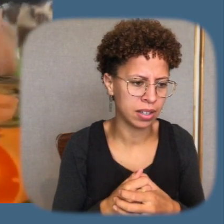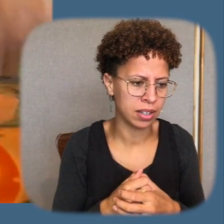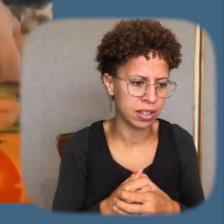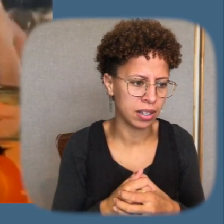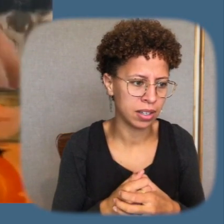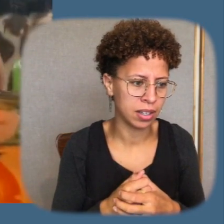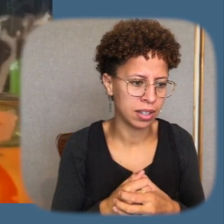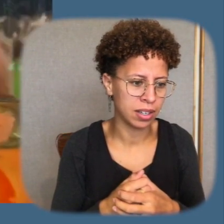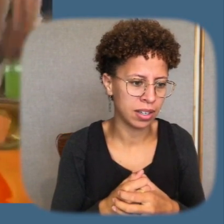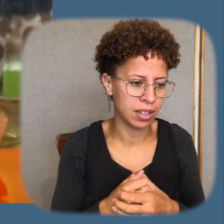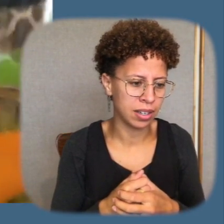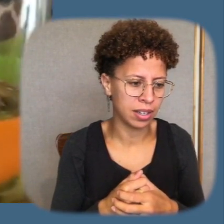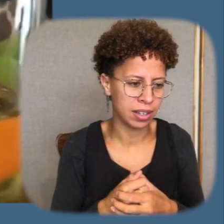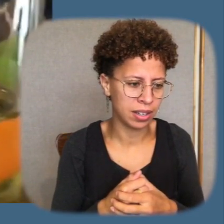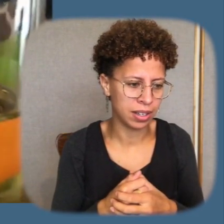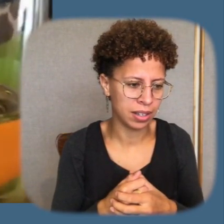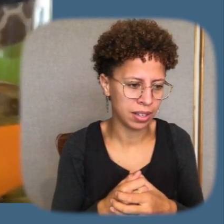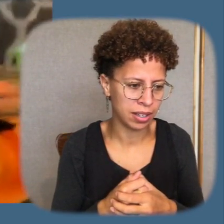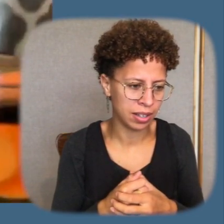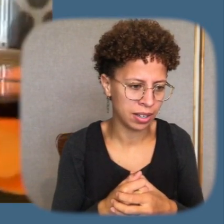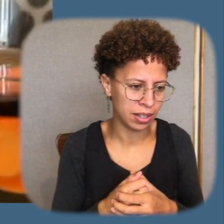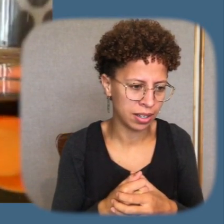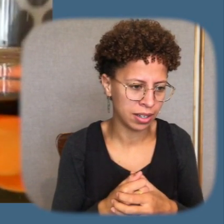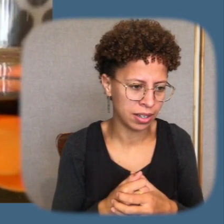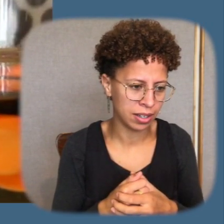Stuck to my finger.